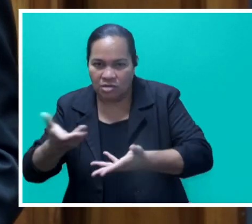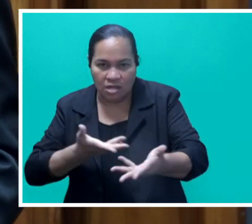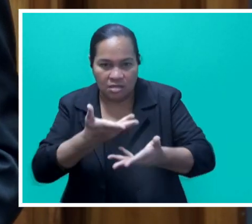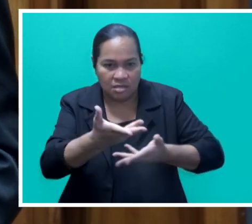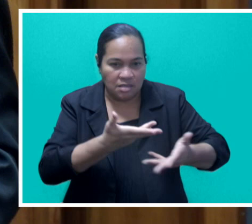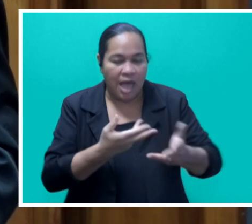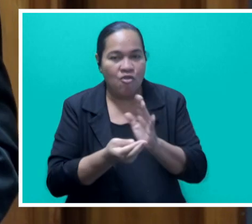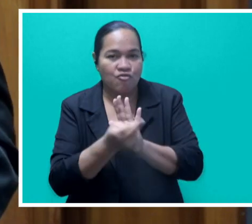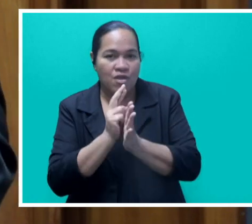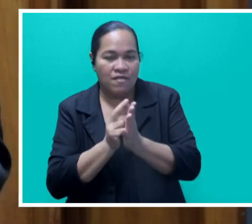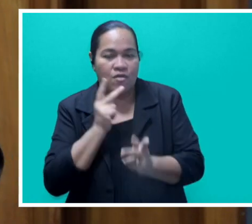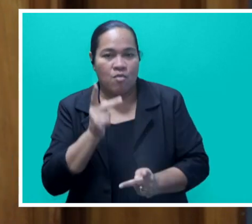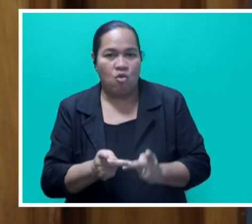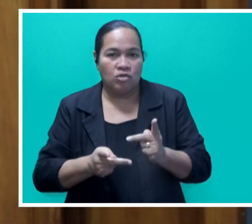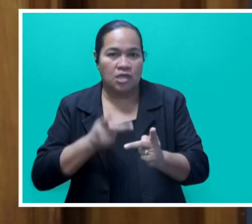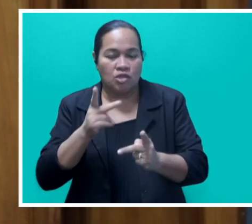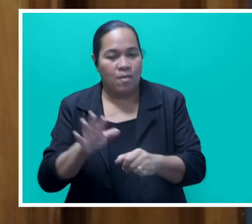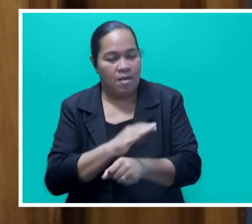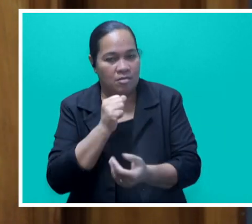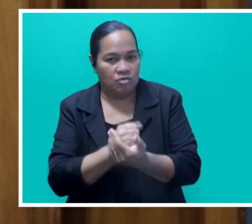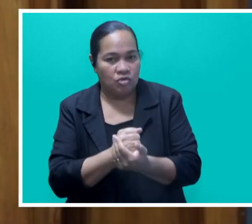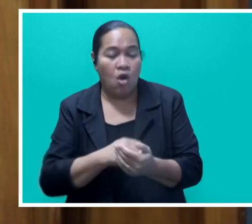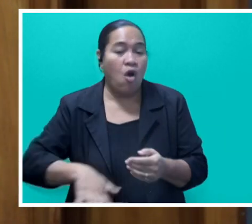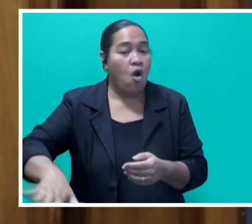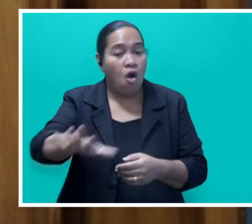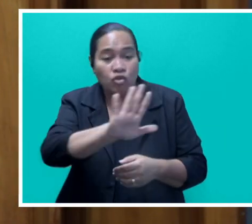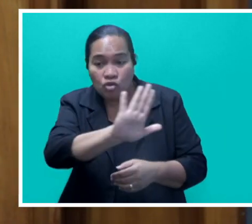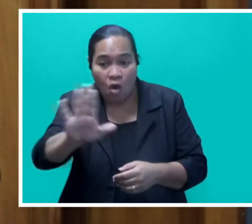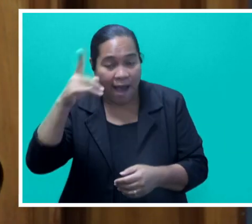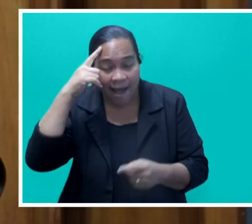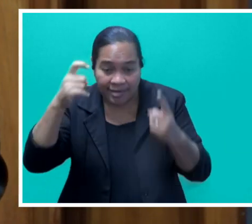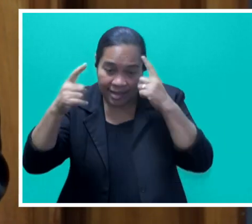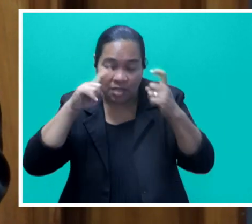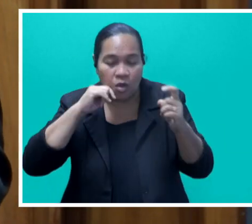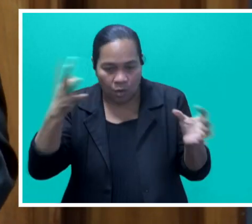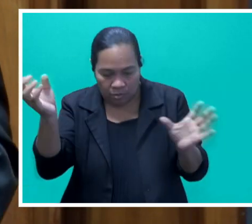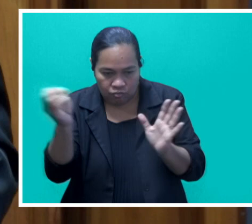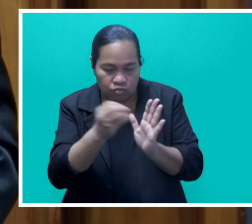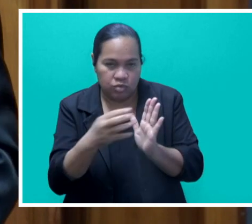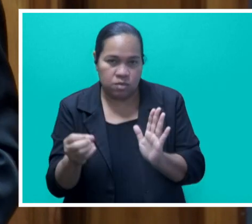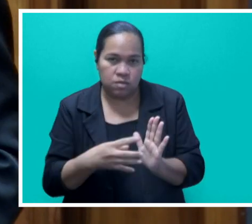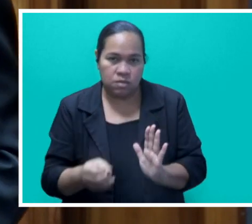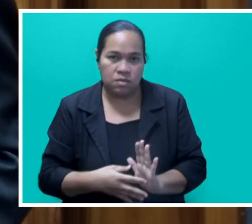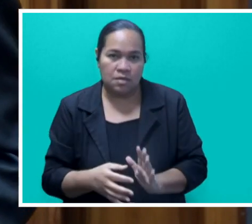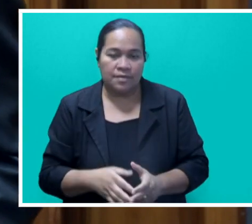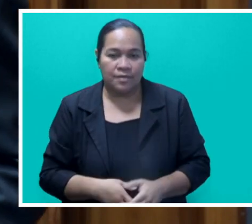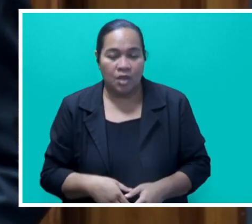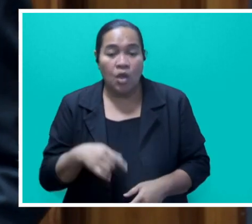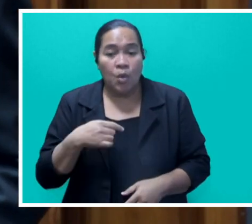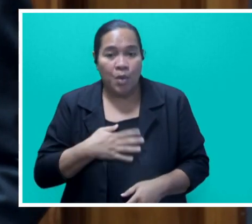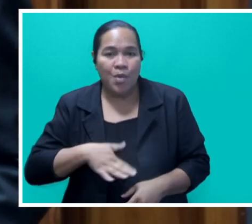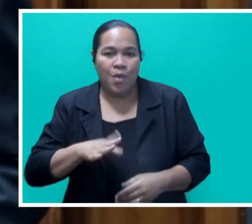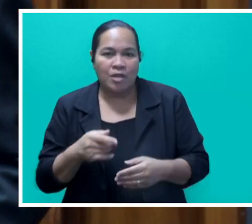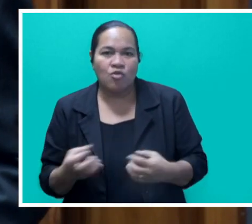review process to ensure that all ideas are heard and considered. We intend to encourage the development of